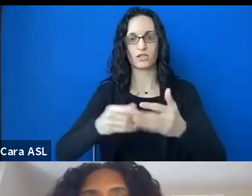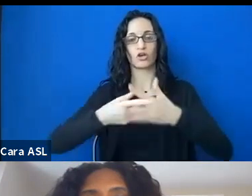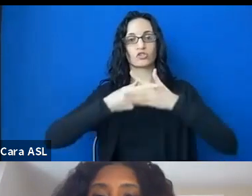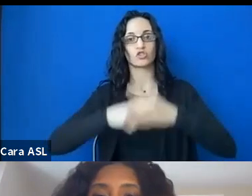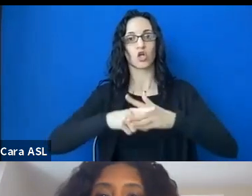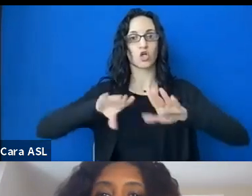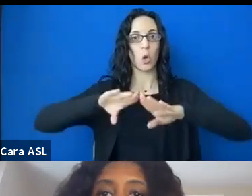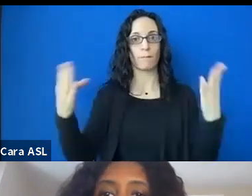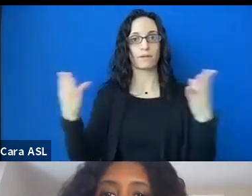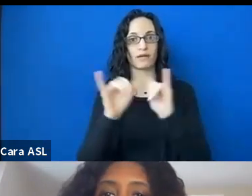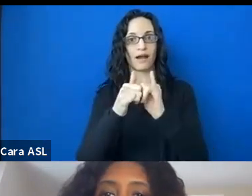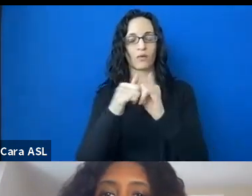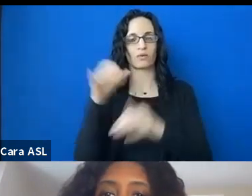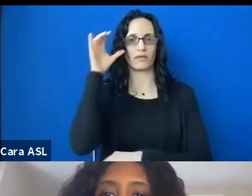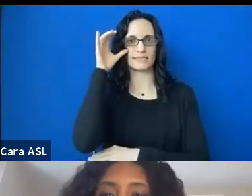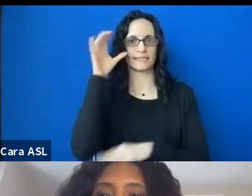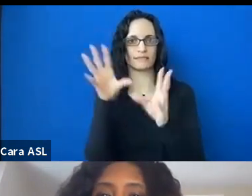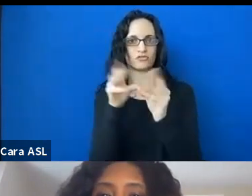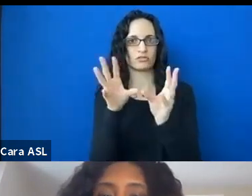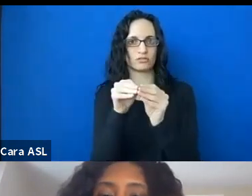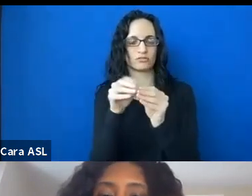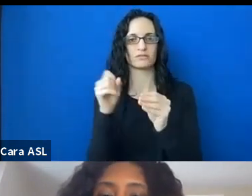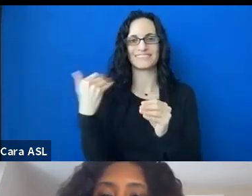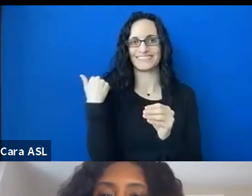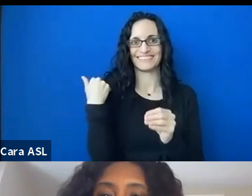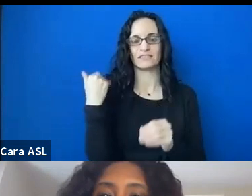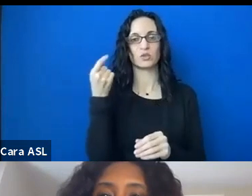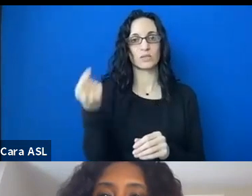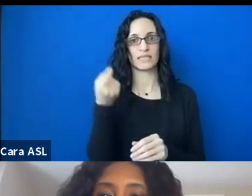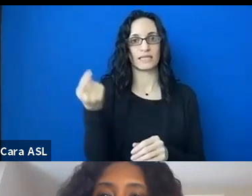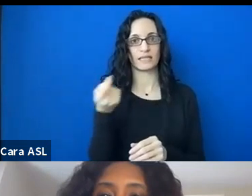sessions. And so on Tuesday, this past Tuesday,